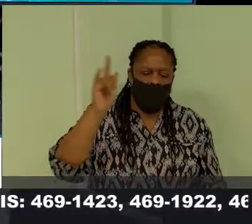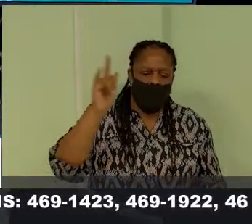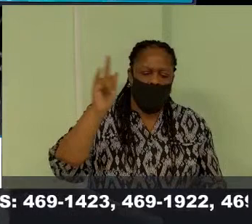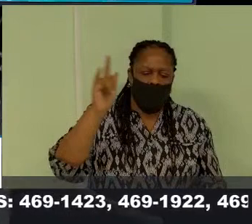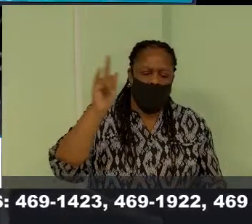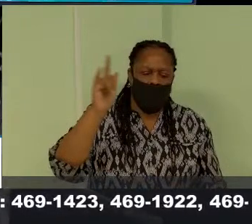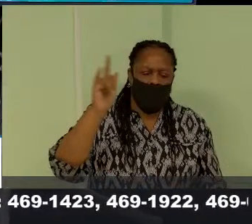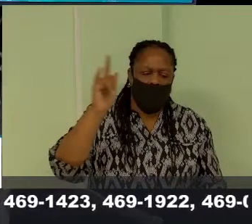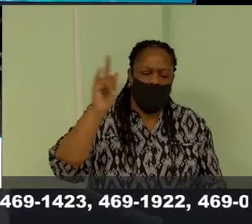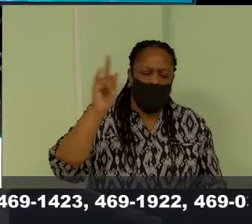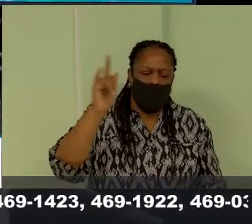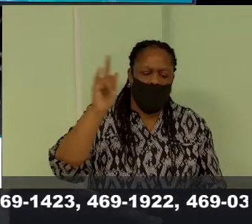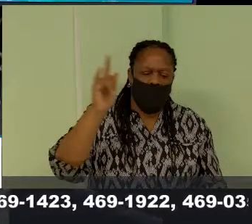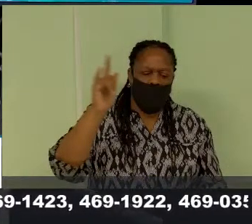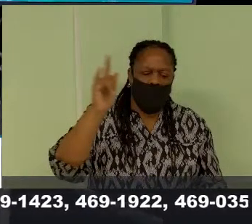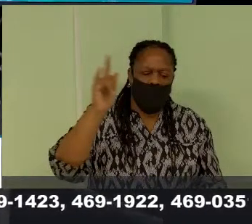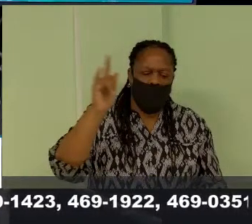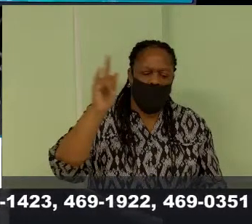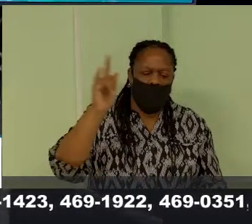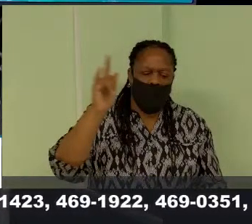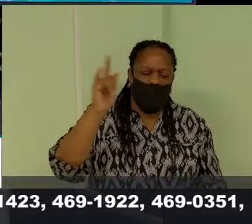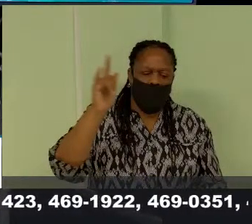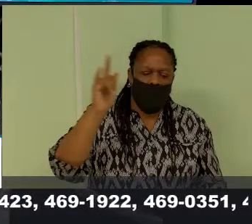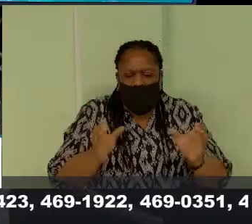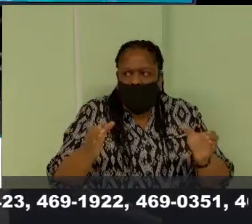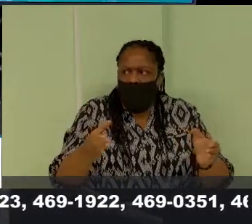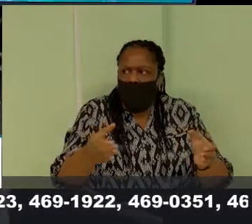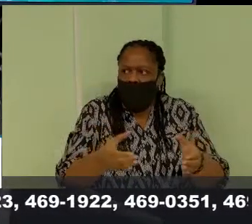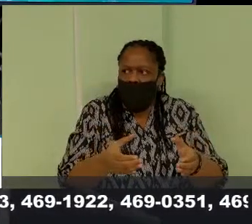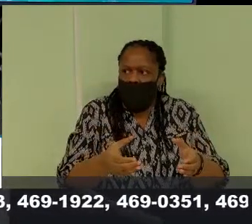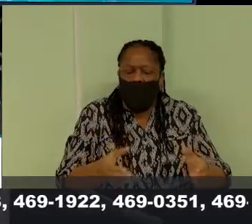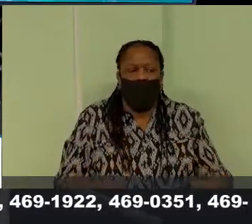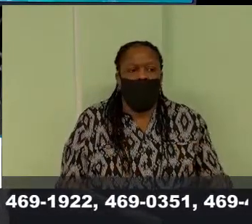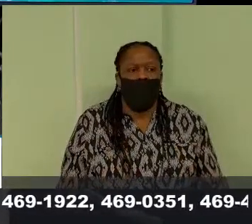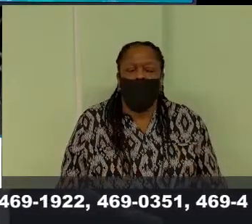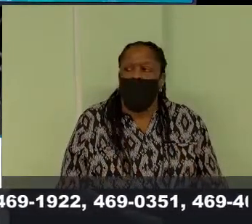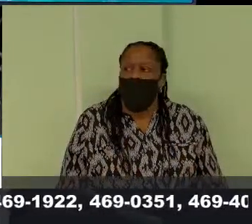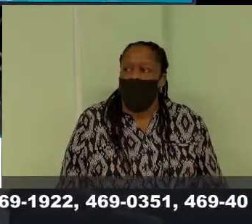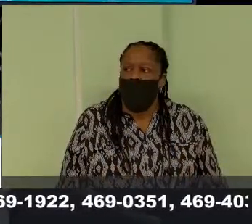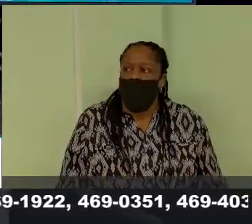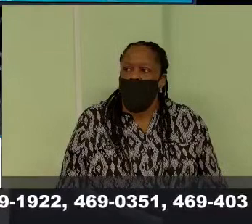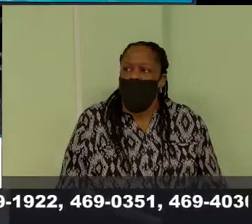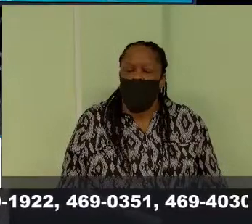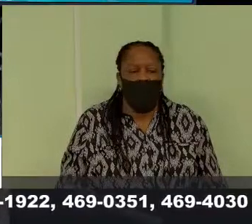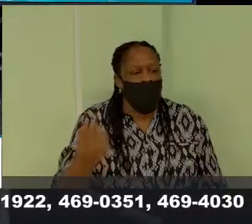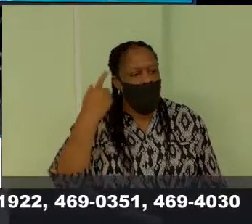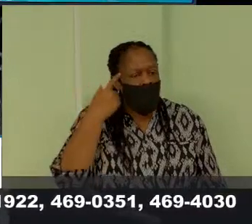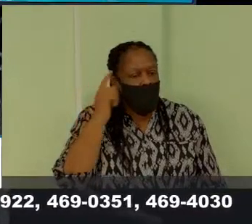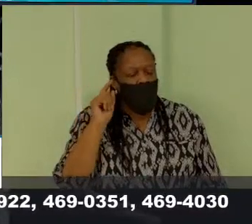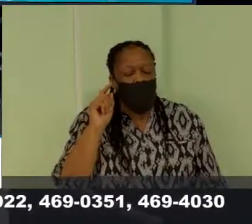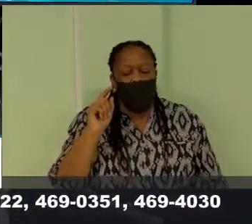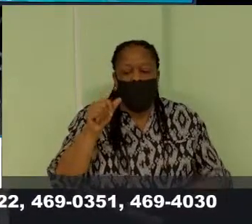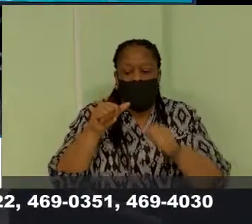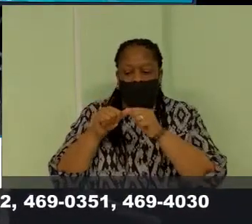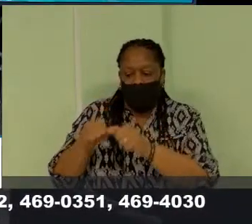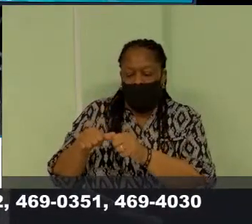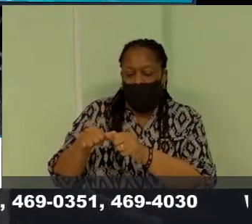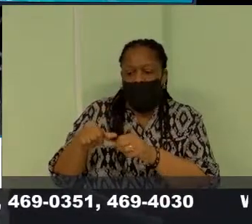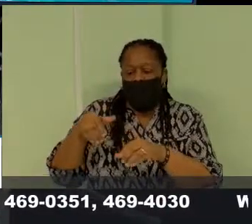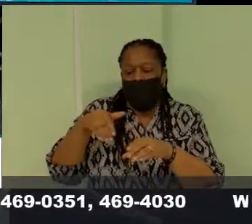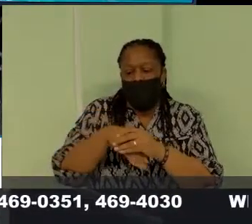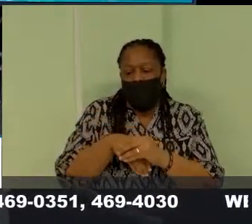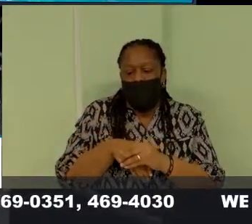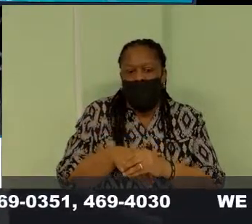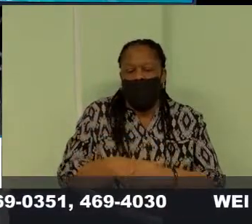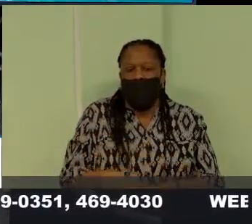example, Antigua, having been there for over 21 days and was seated